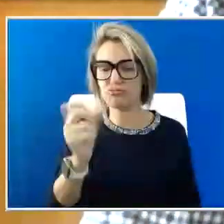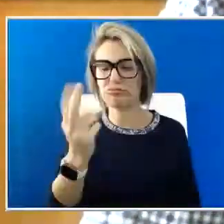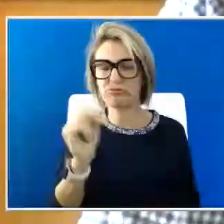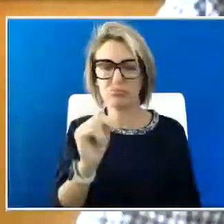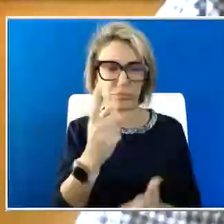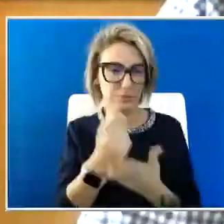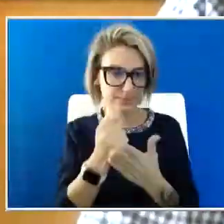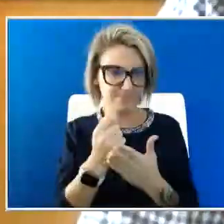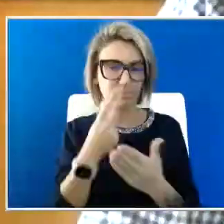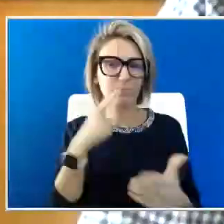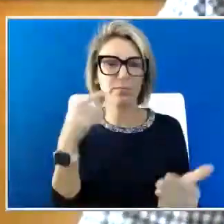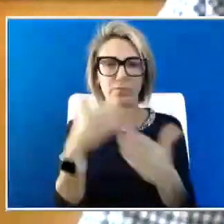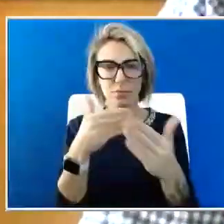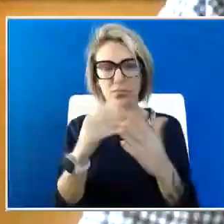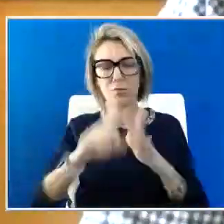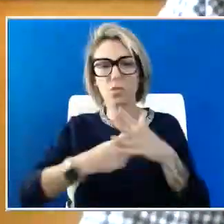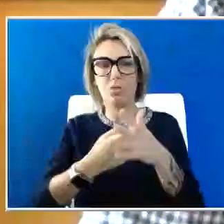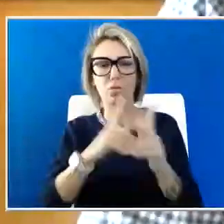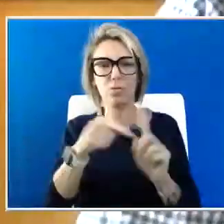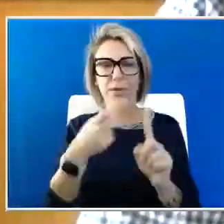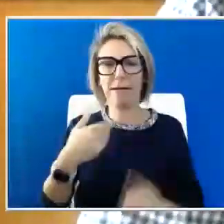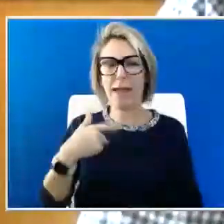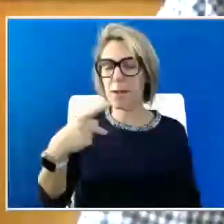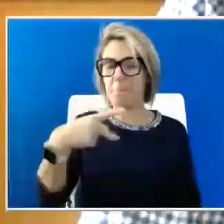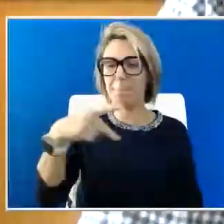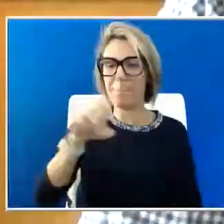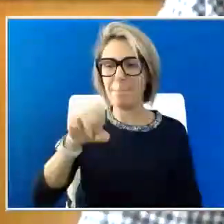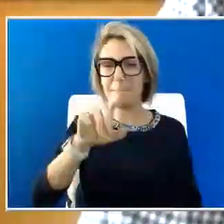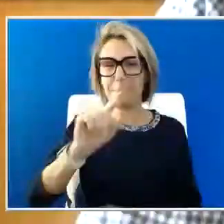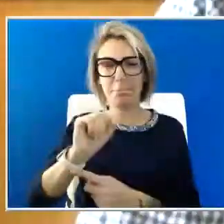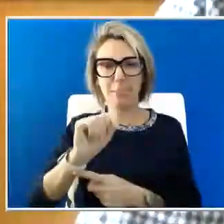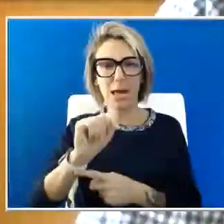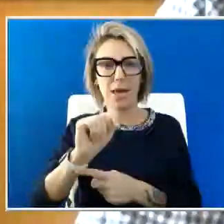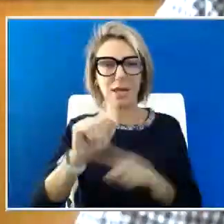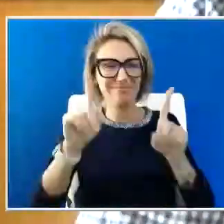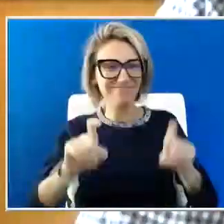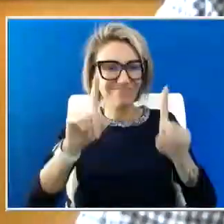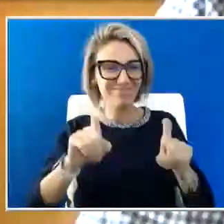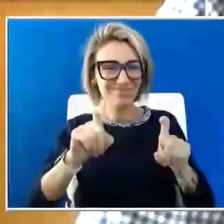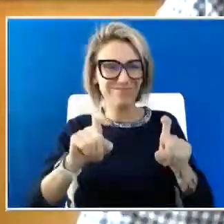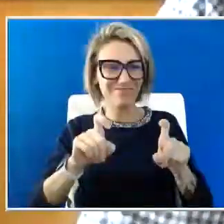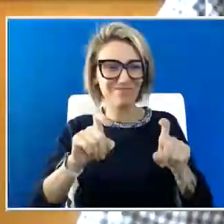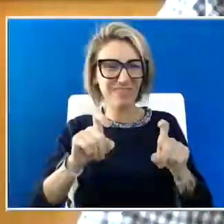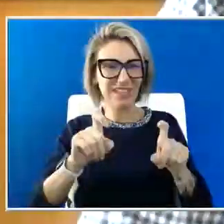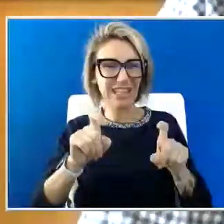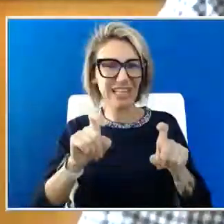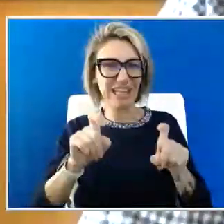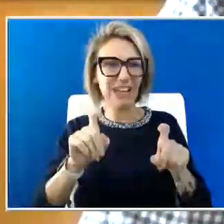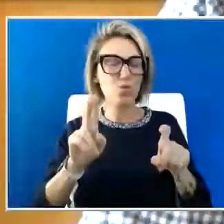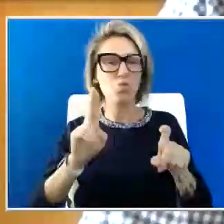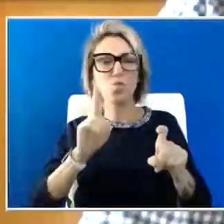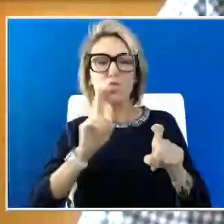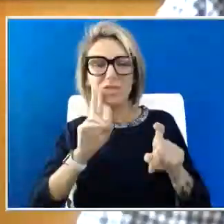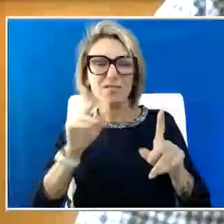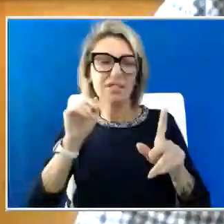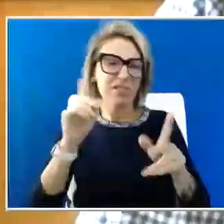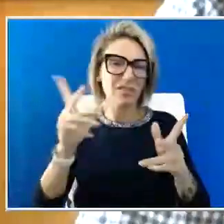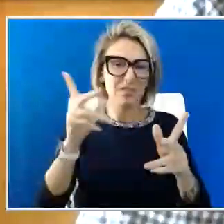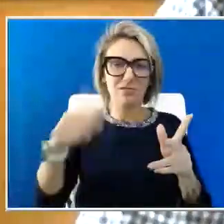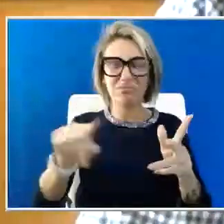because originally when I had a PET scan done in Houston, it was a PSMA PET